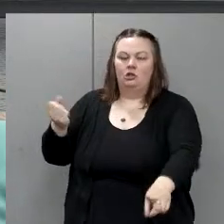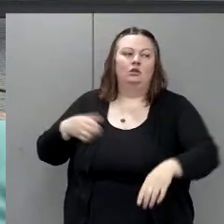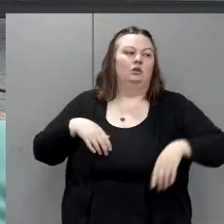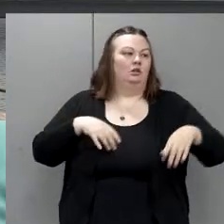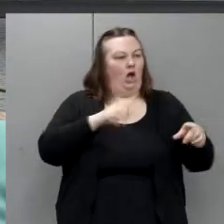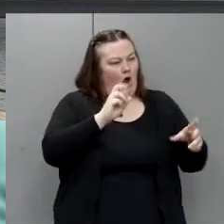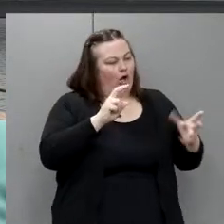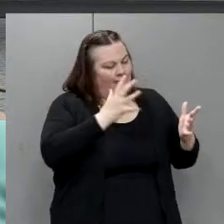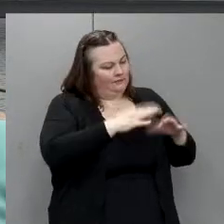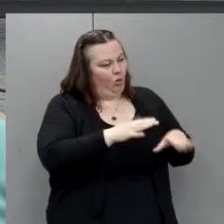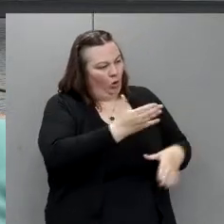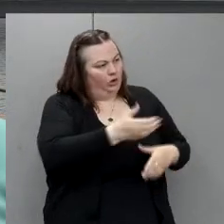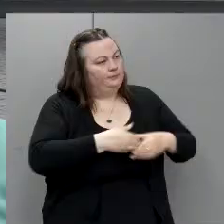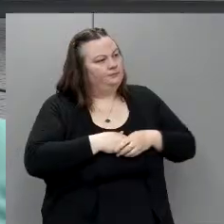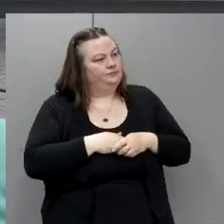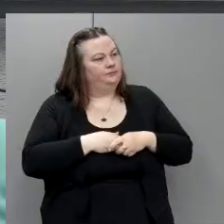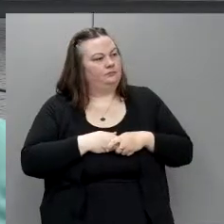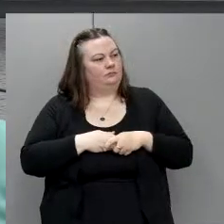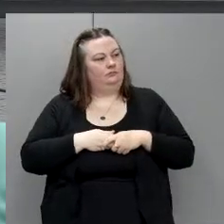Art has the floor.